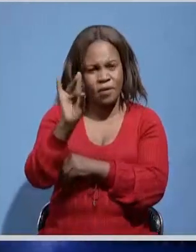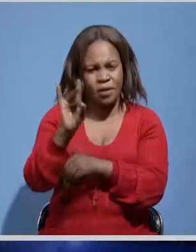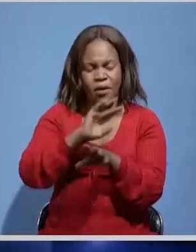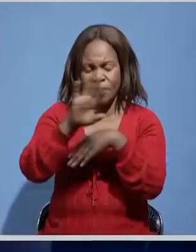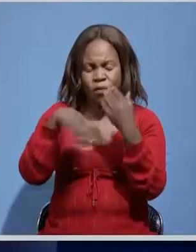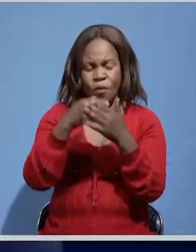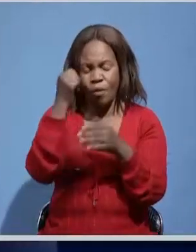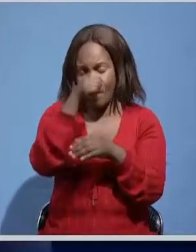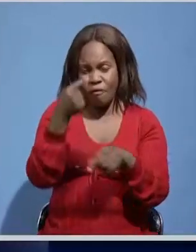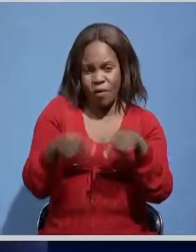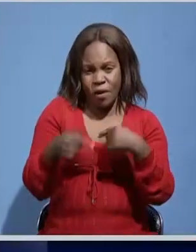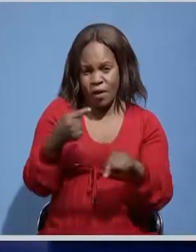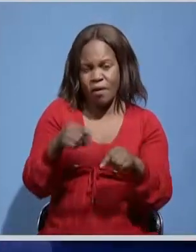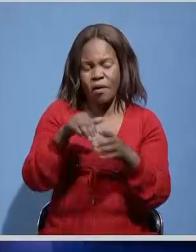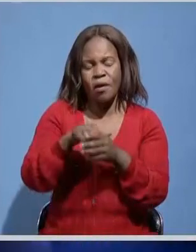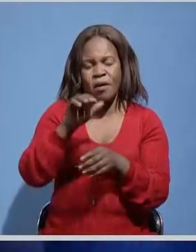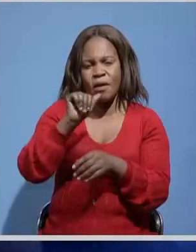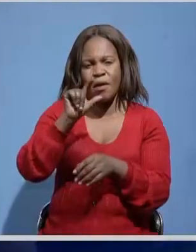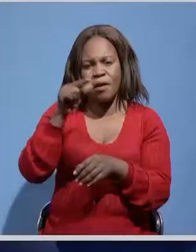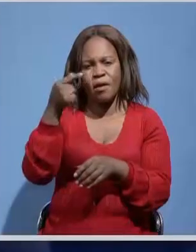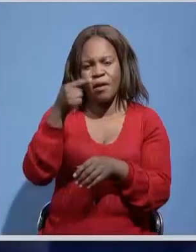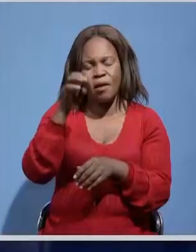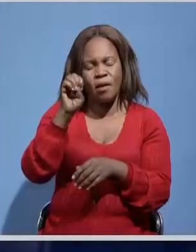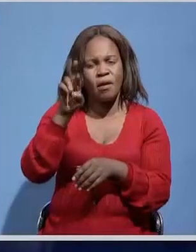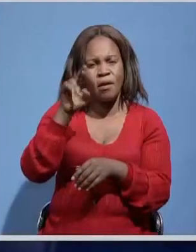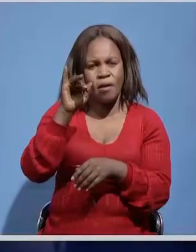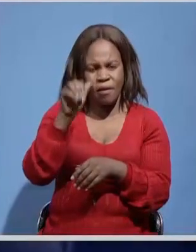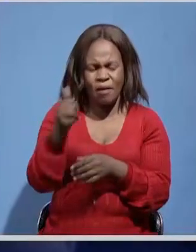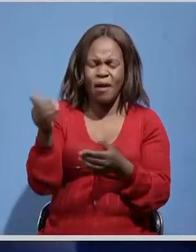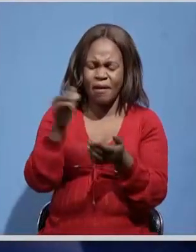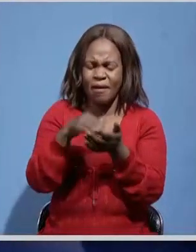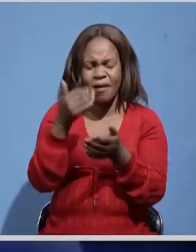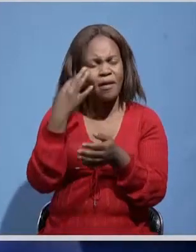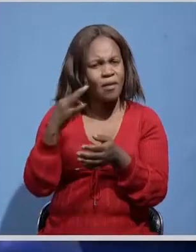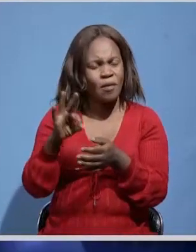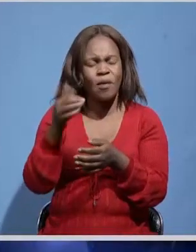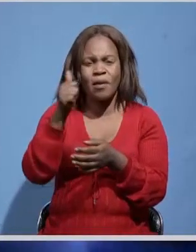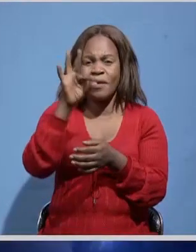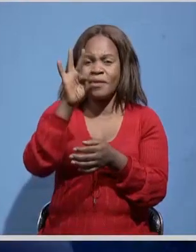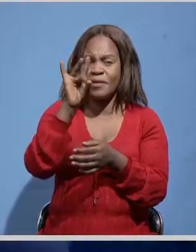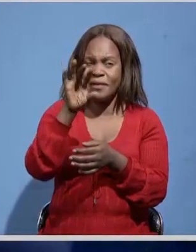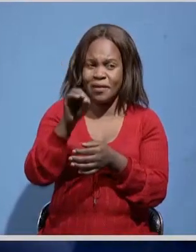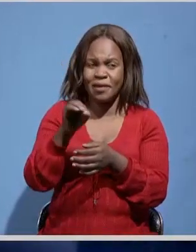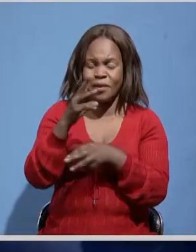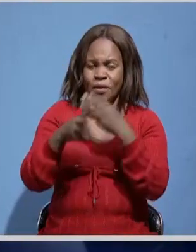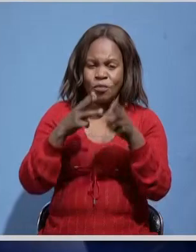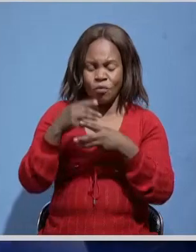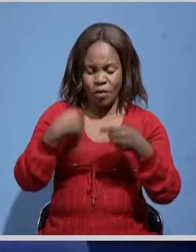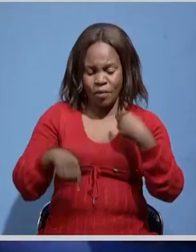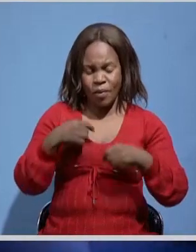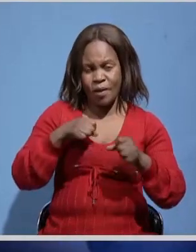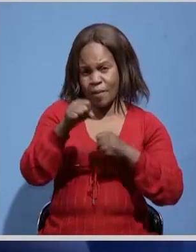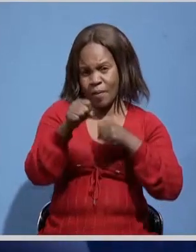Africa Games in Algeria, and yet another gold in the 1980 World Military Boxing Championship